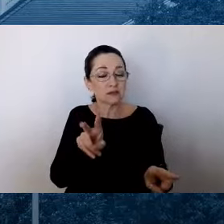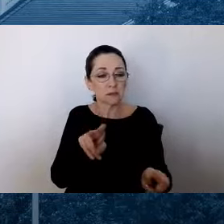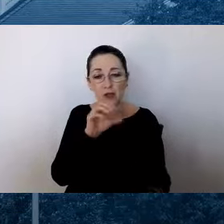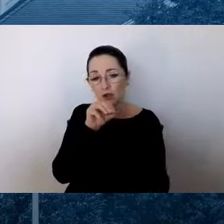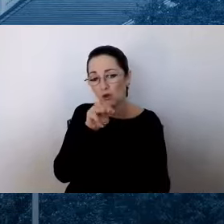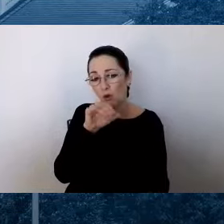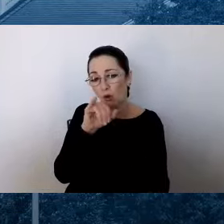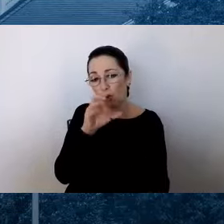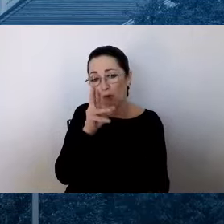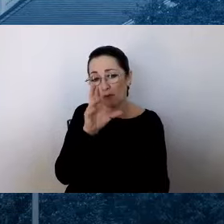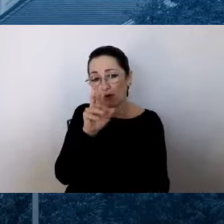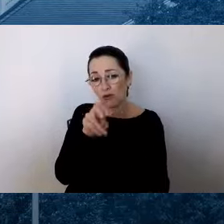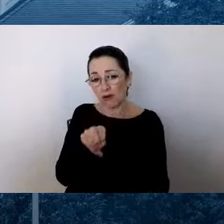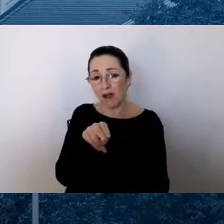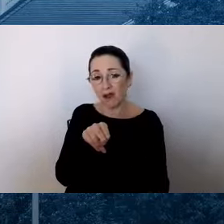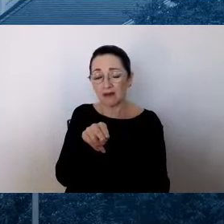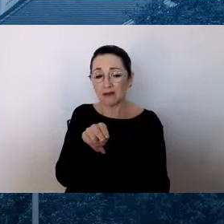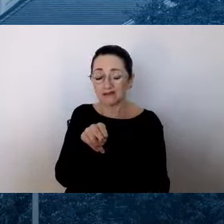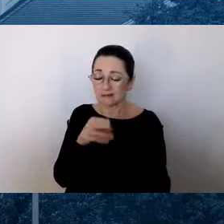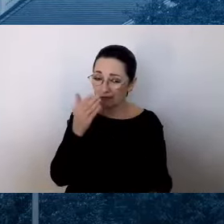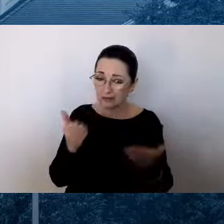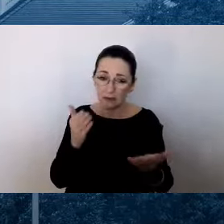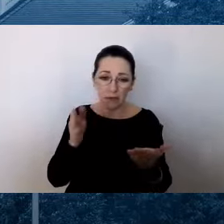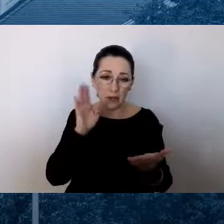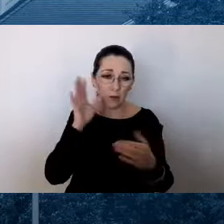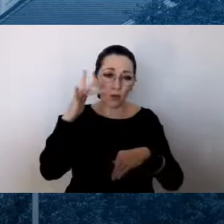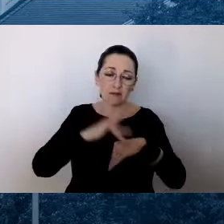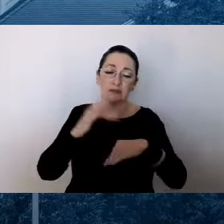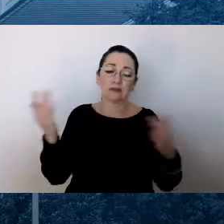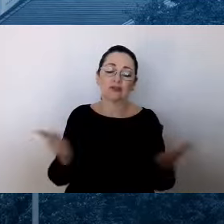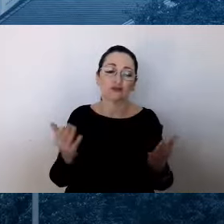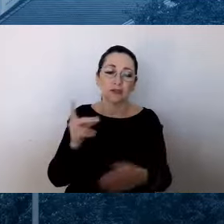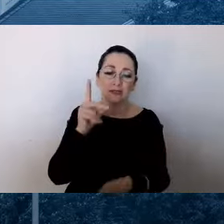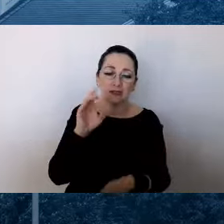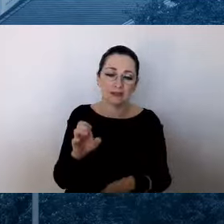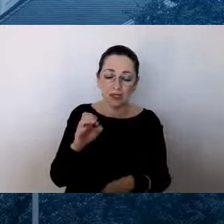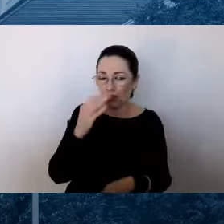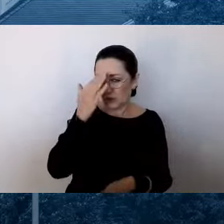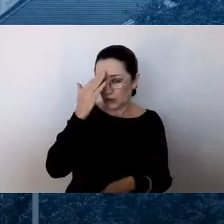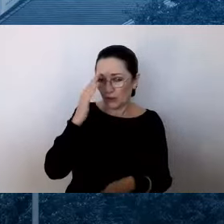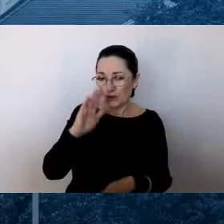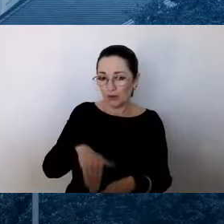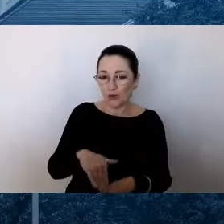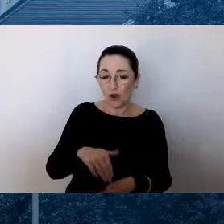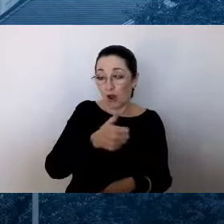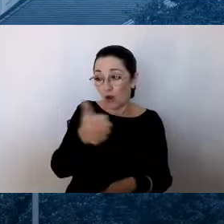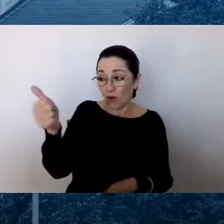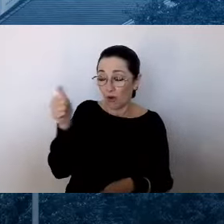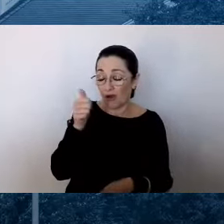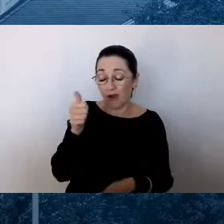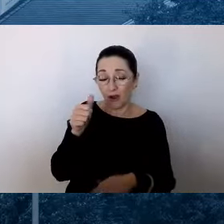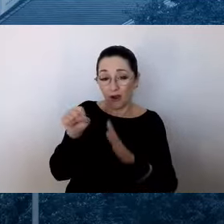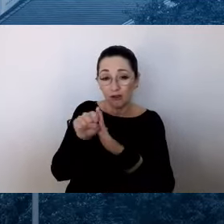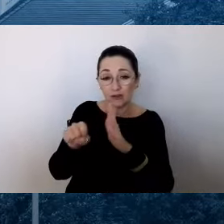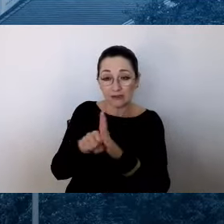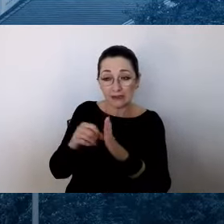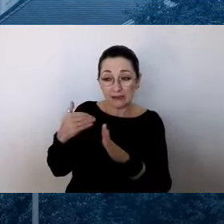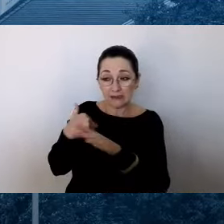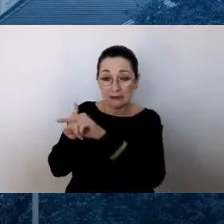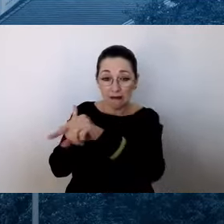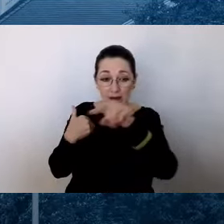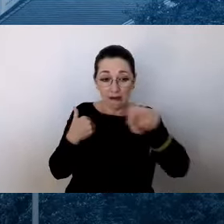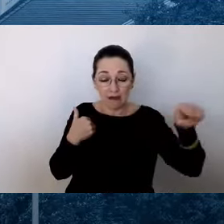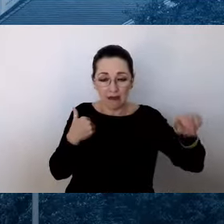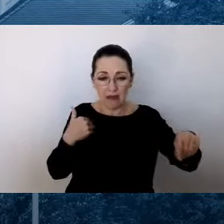Omicron variant will arrive in Delaware at some point. We know we're just on the front end of the December holidays, lots